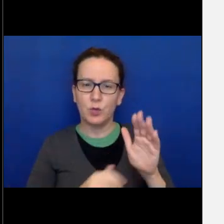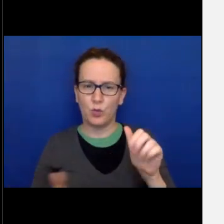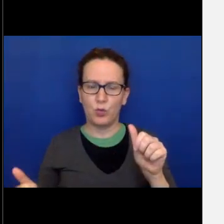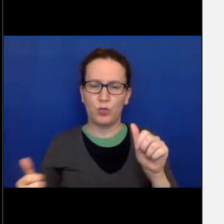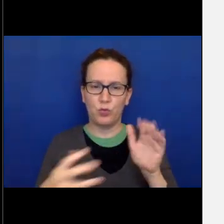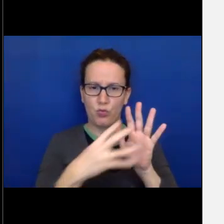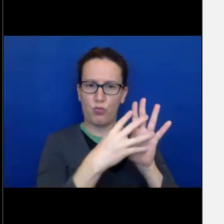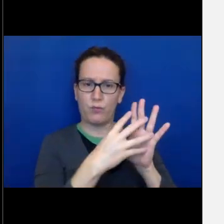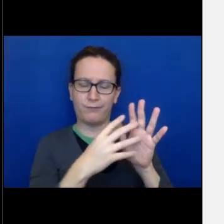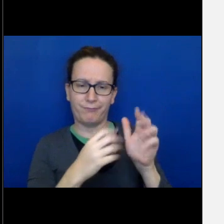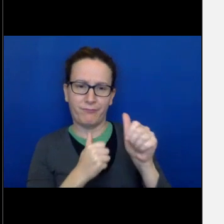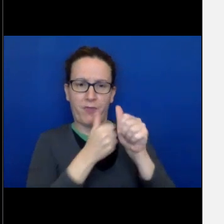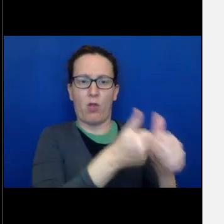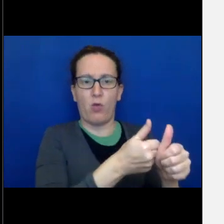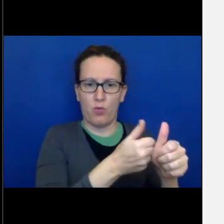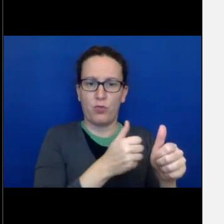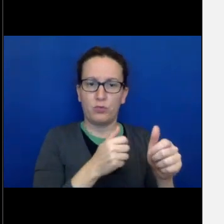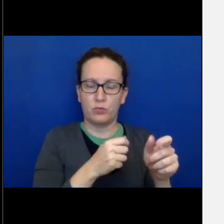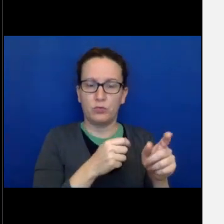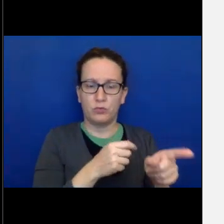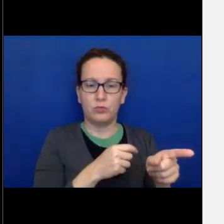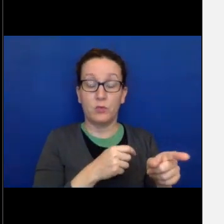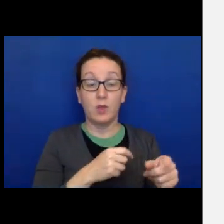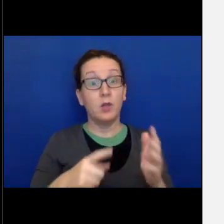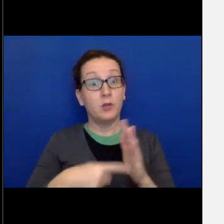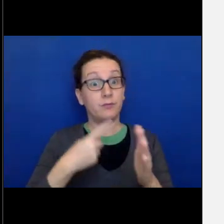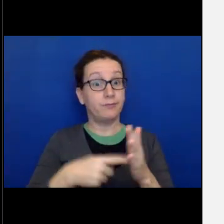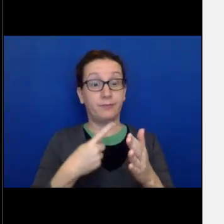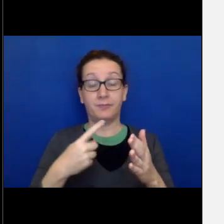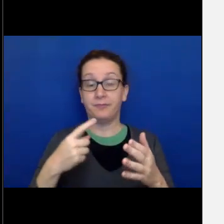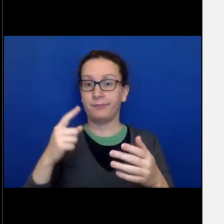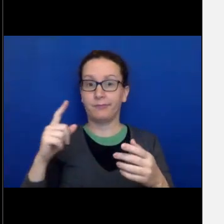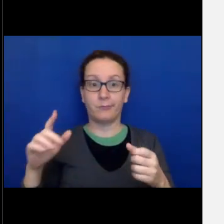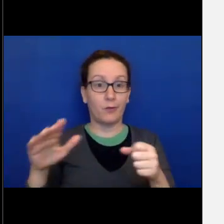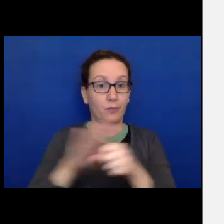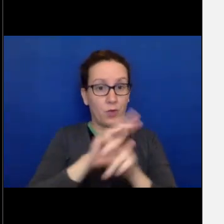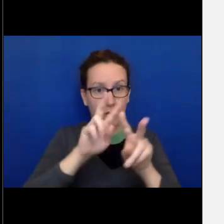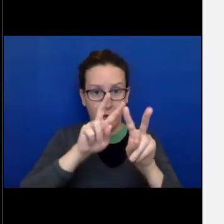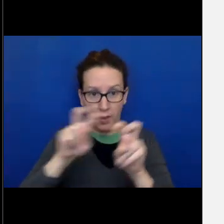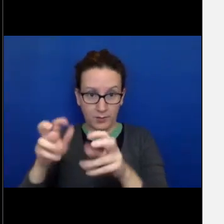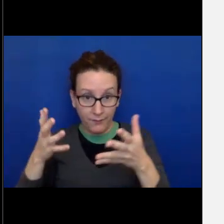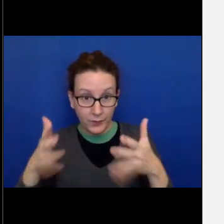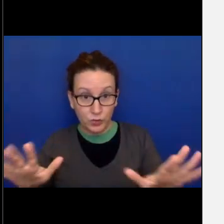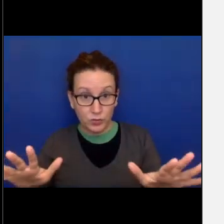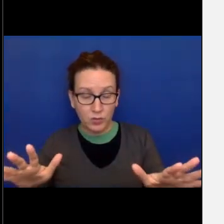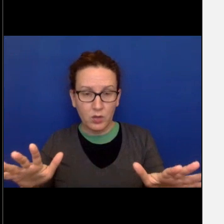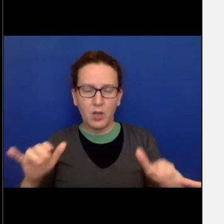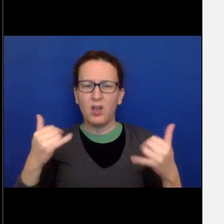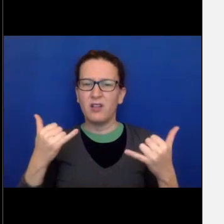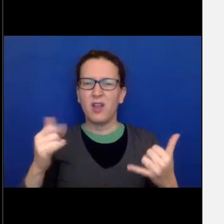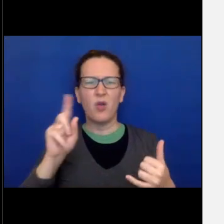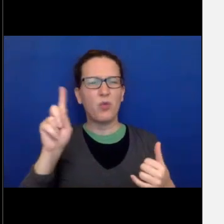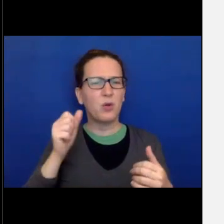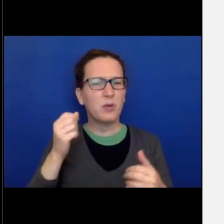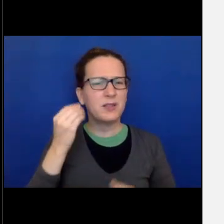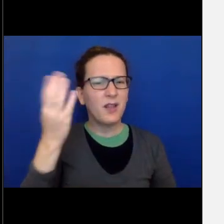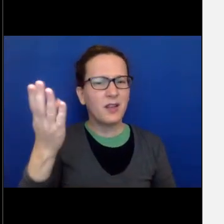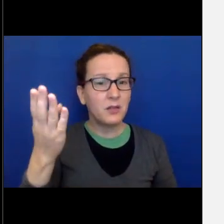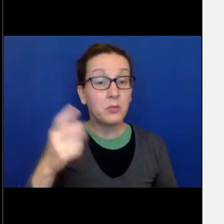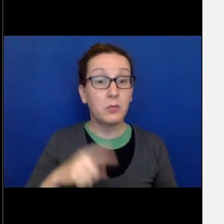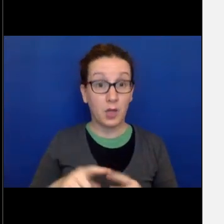think, sometimes we don't know until the full analysis is done where we want to send it. But if you do know